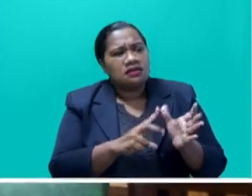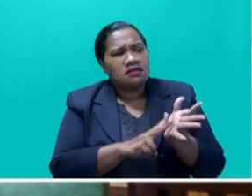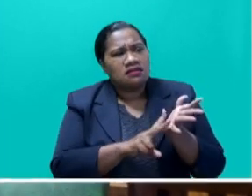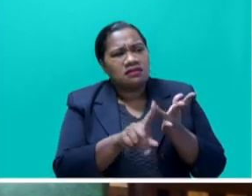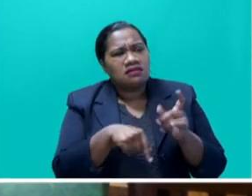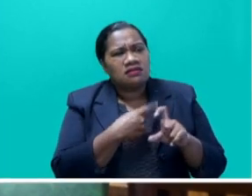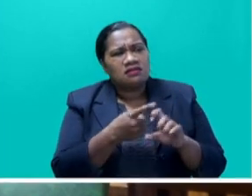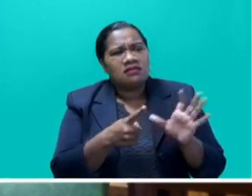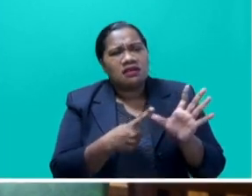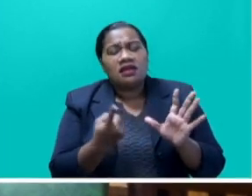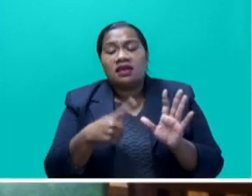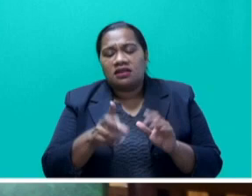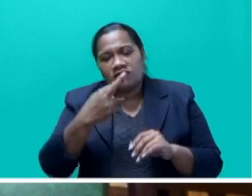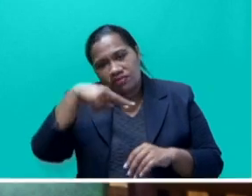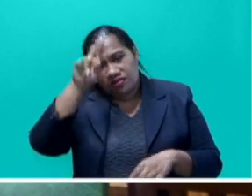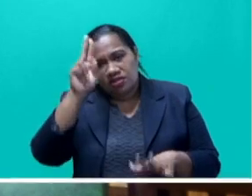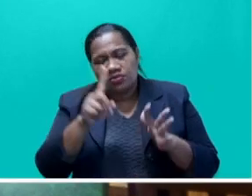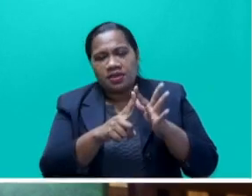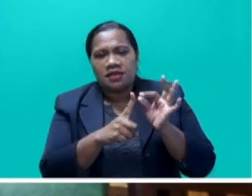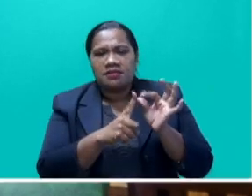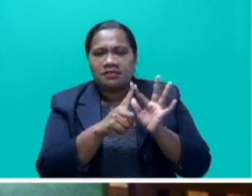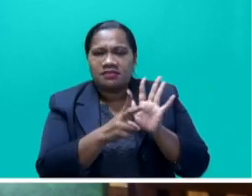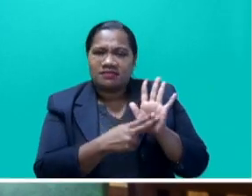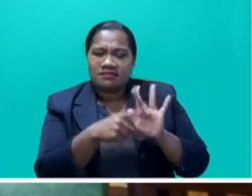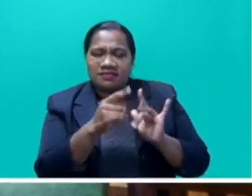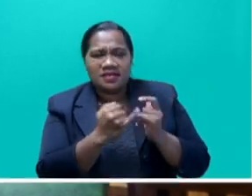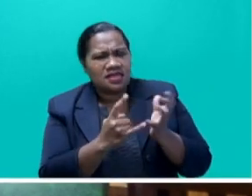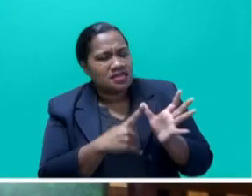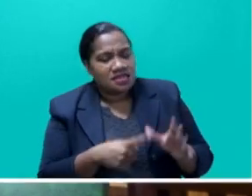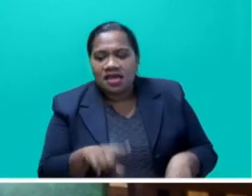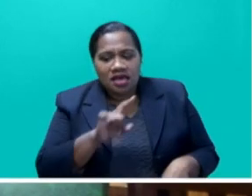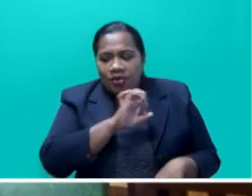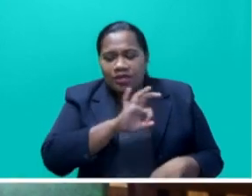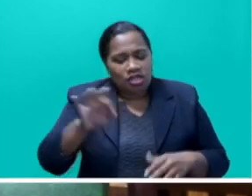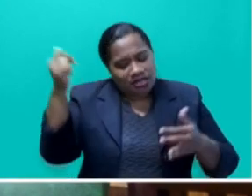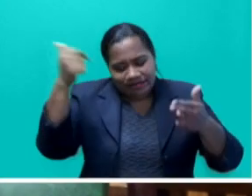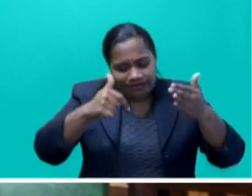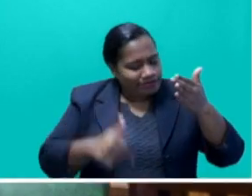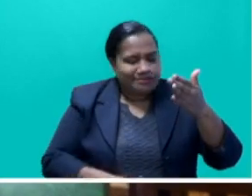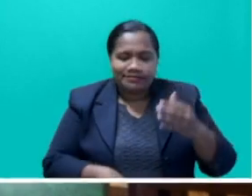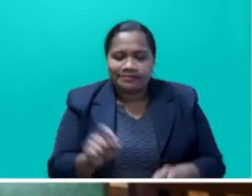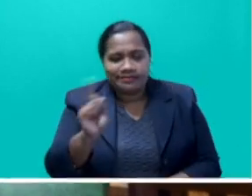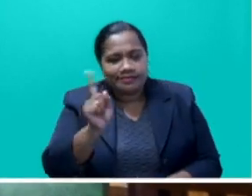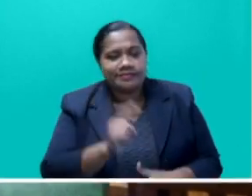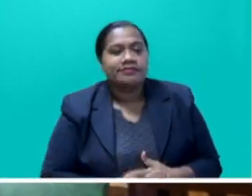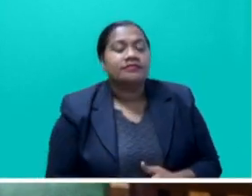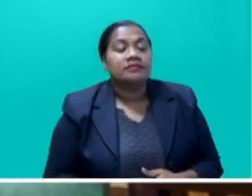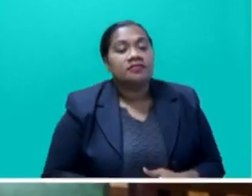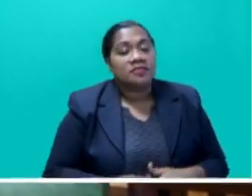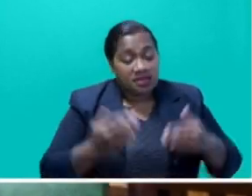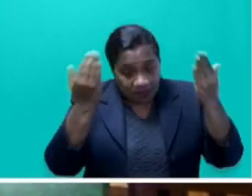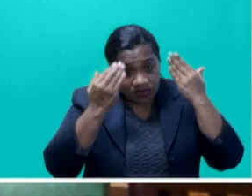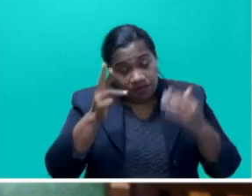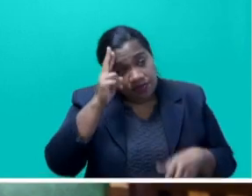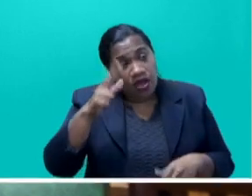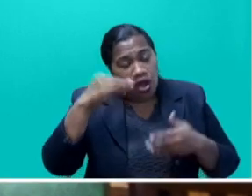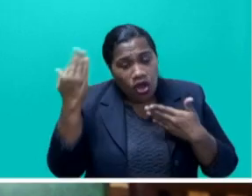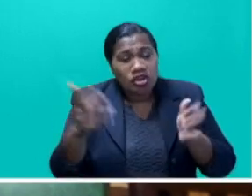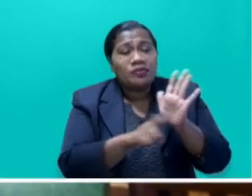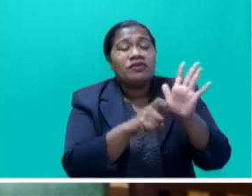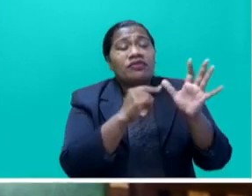Epenisa. I will not go into the detail, Mr. Speaker, sir. Honorable Rasova talked